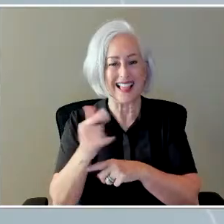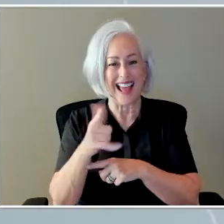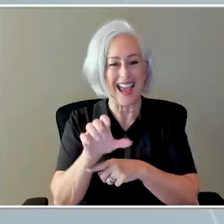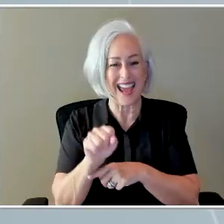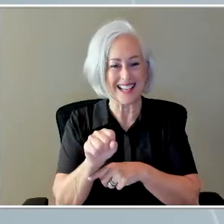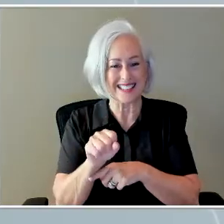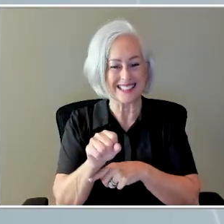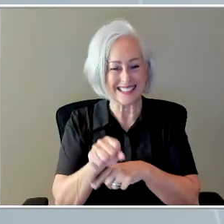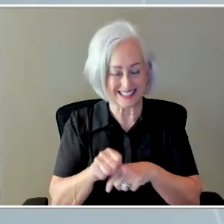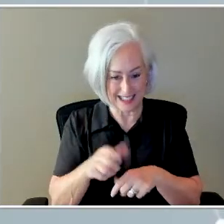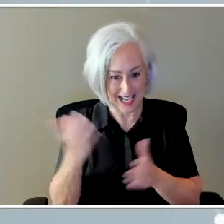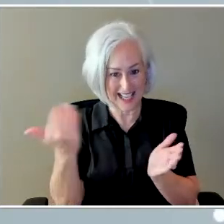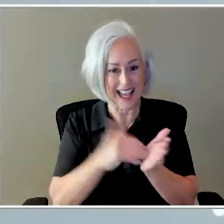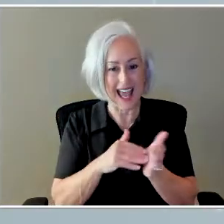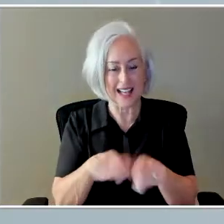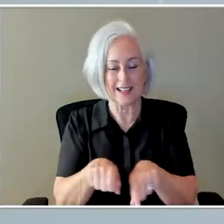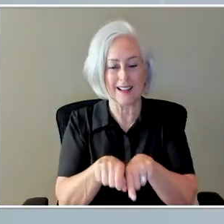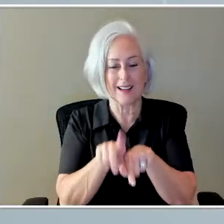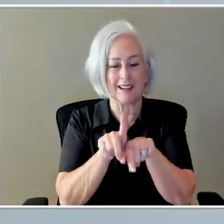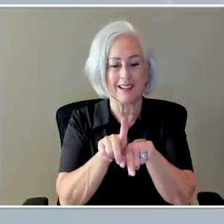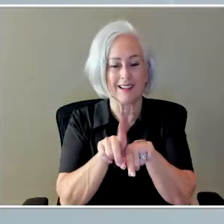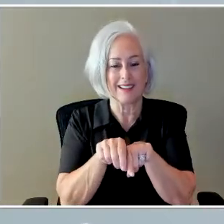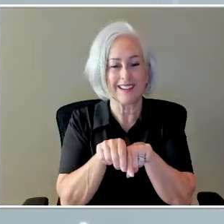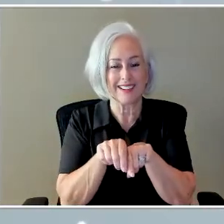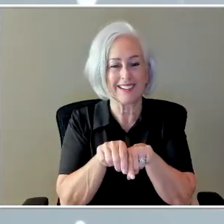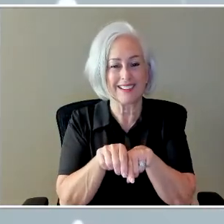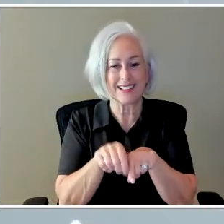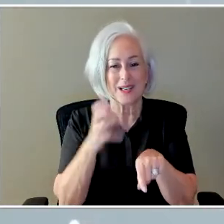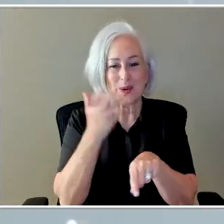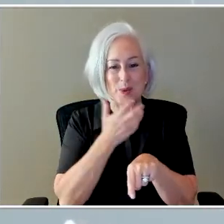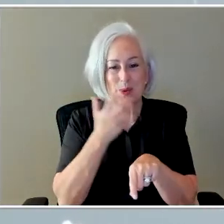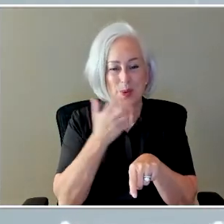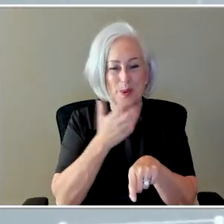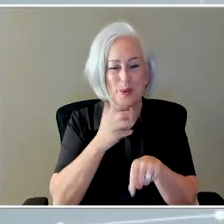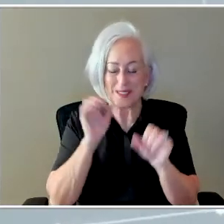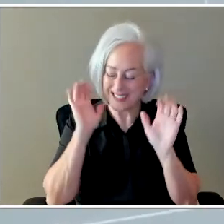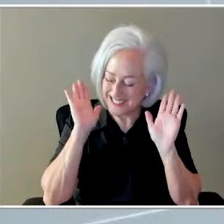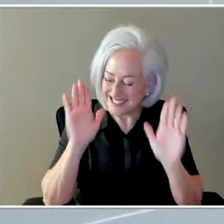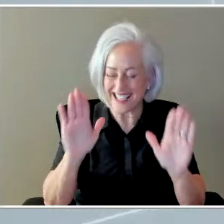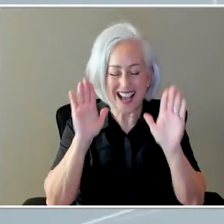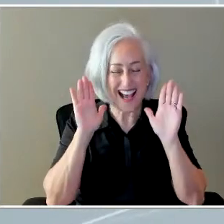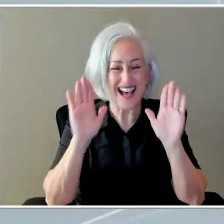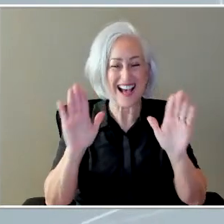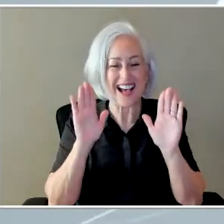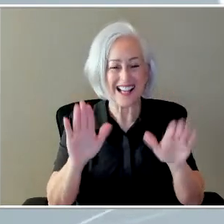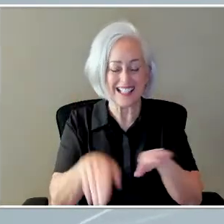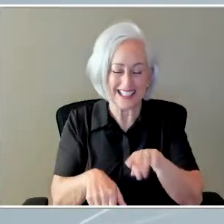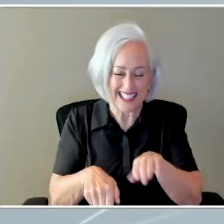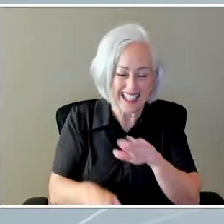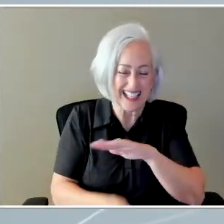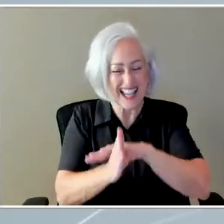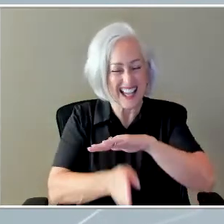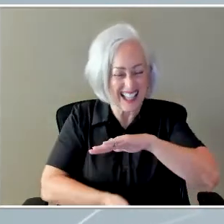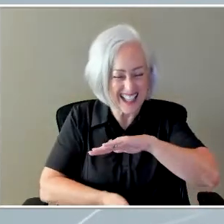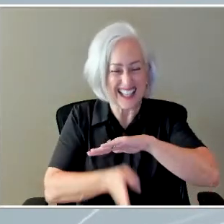it again. Holy cow. Yeah. That is awesome. Kicker.